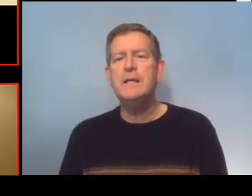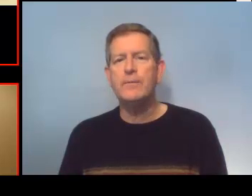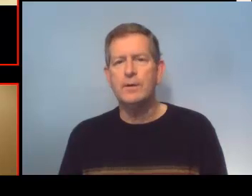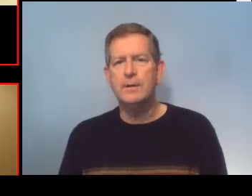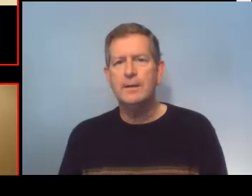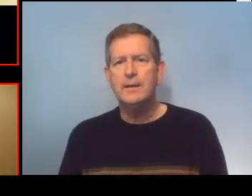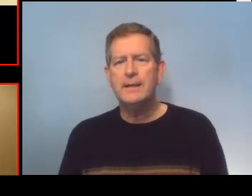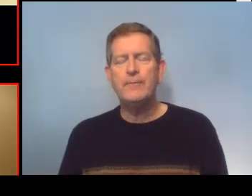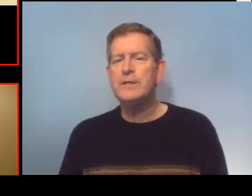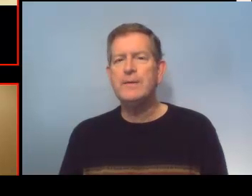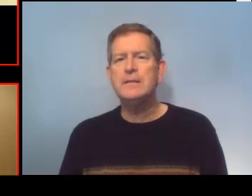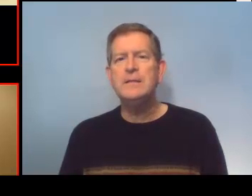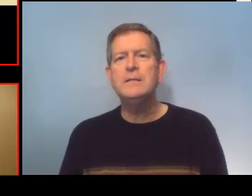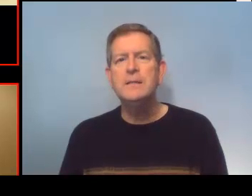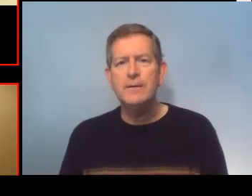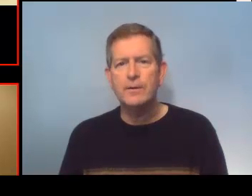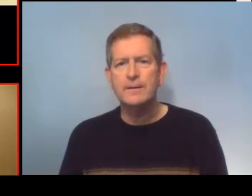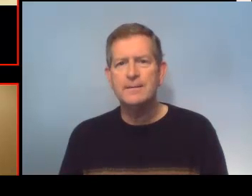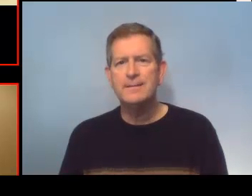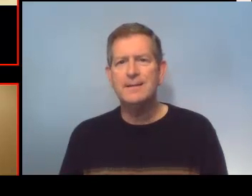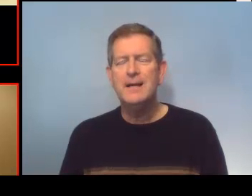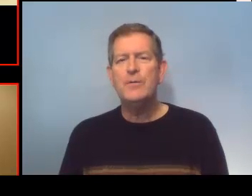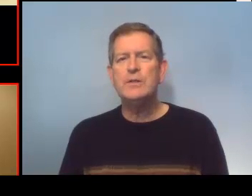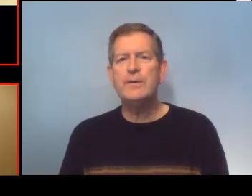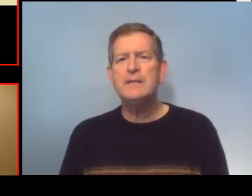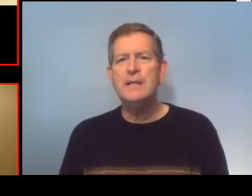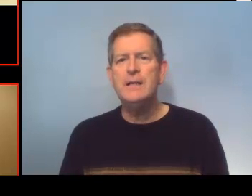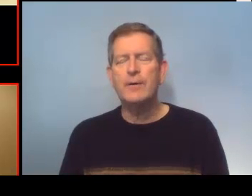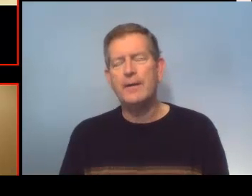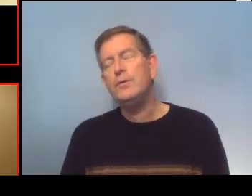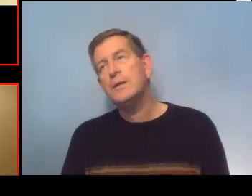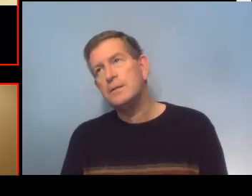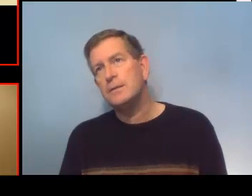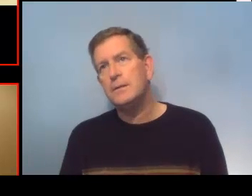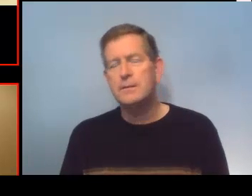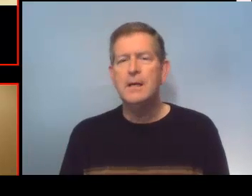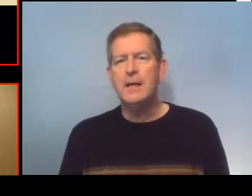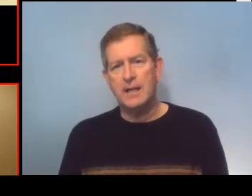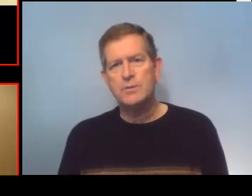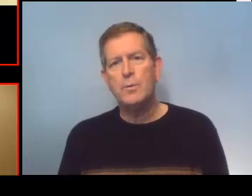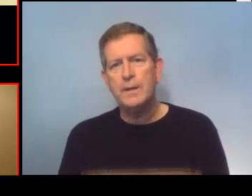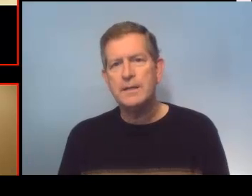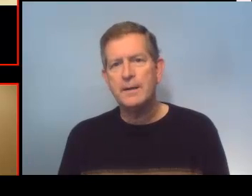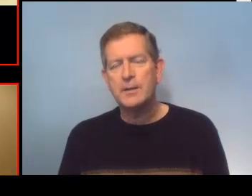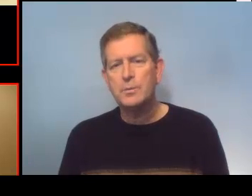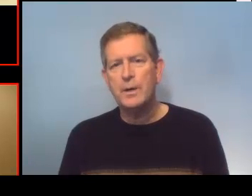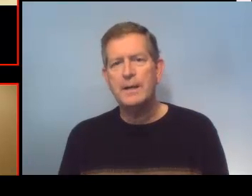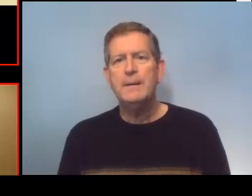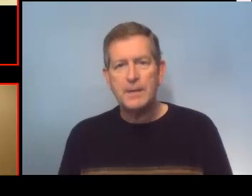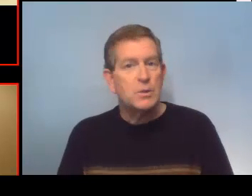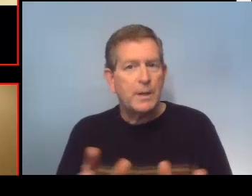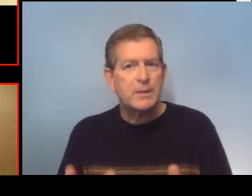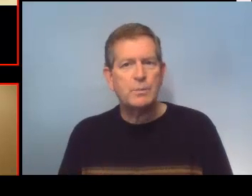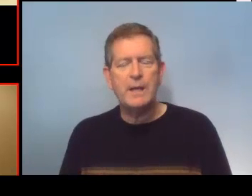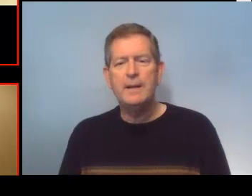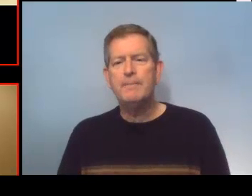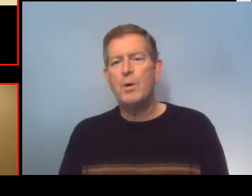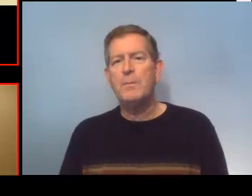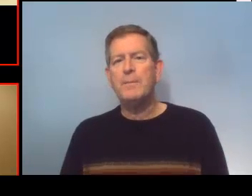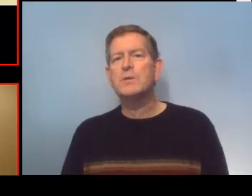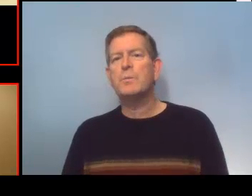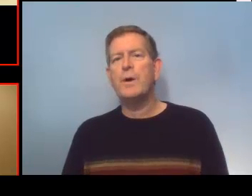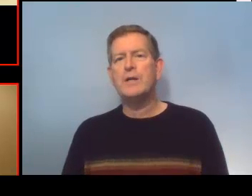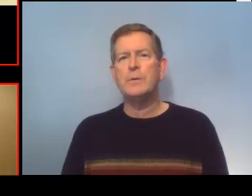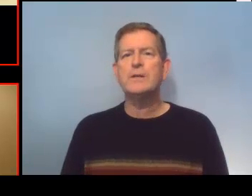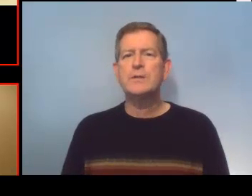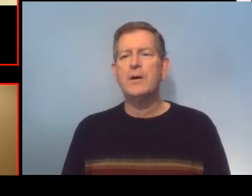avez 6 livres, not vous avez 6 livres. Vous avez 6 livres. Now if you say 6, it's no big deal at this point. but I just want to explain why